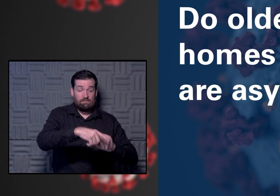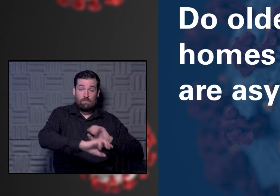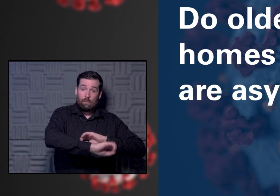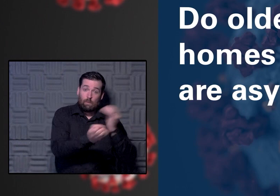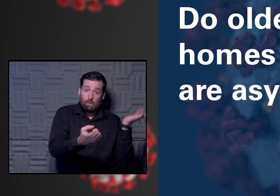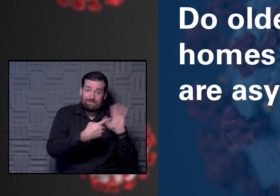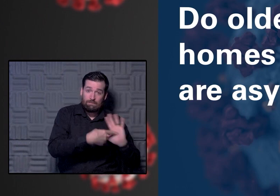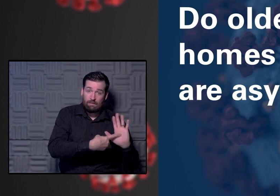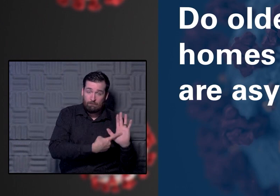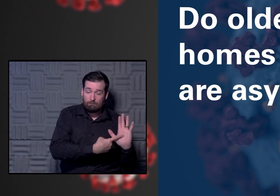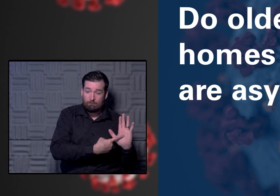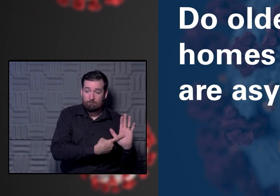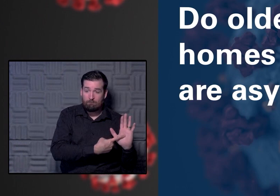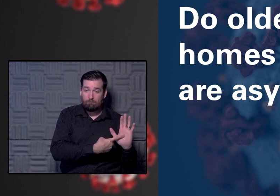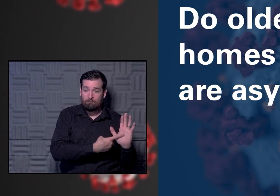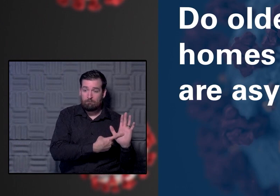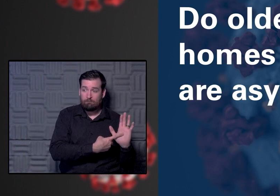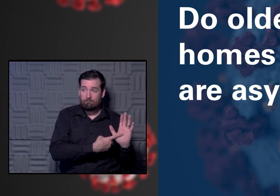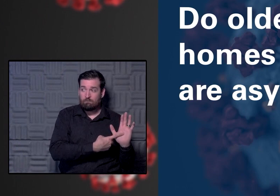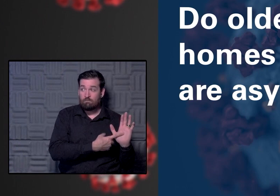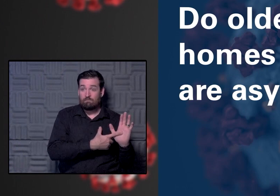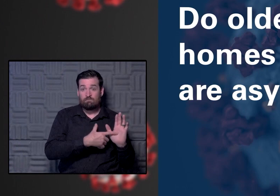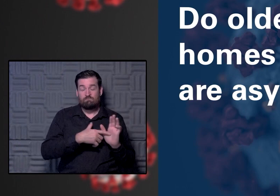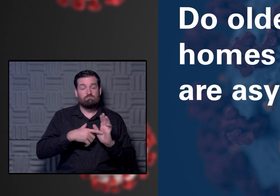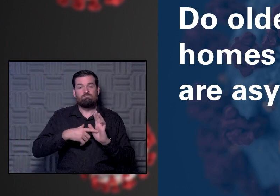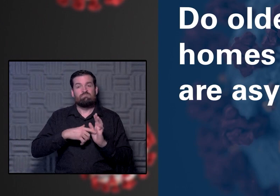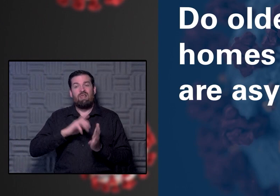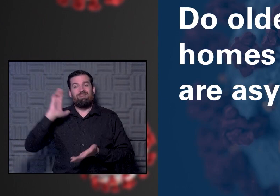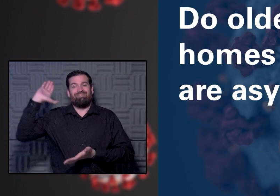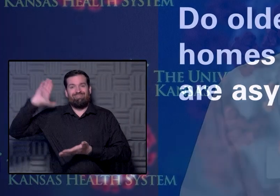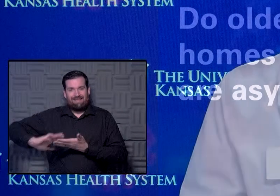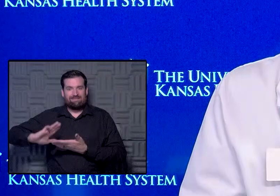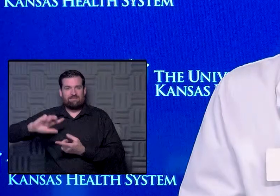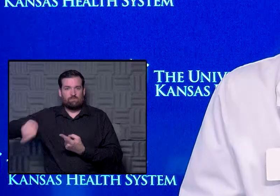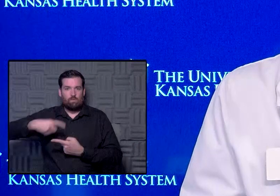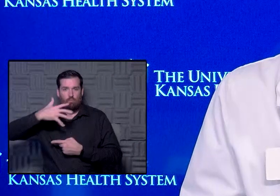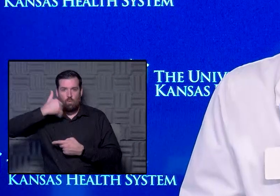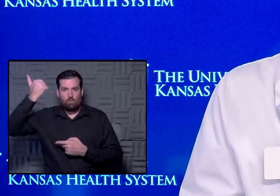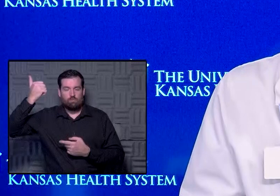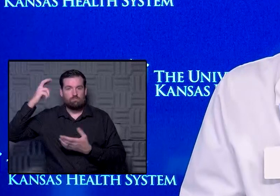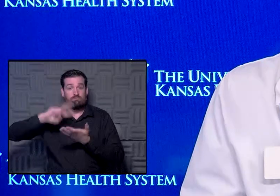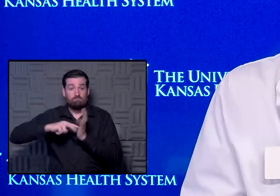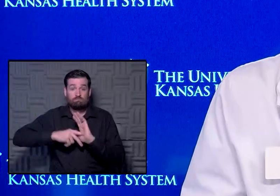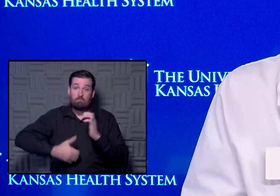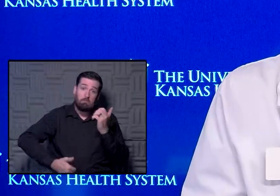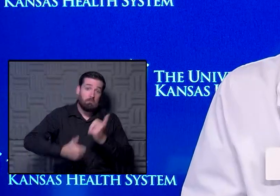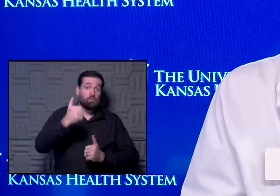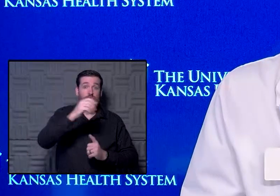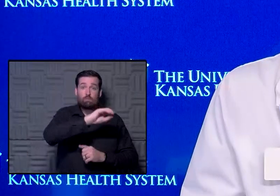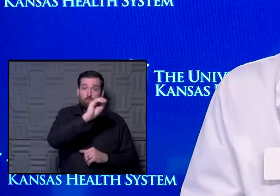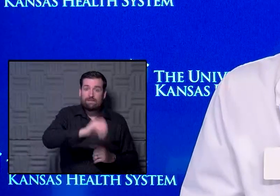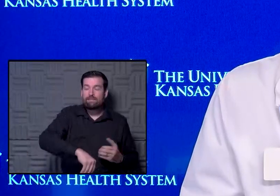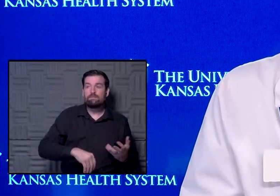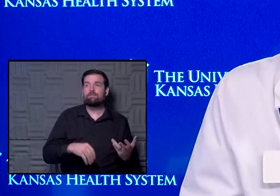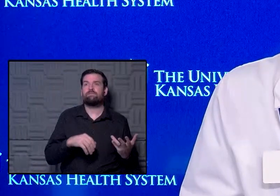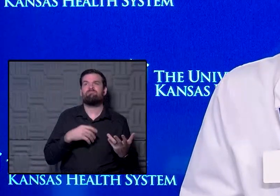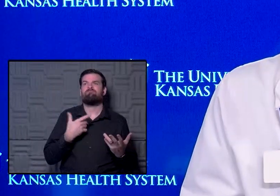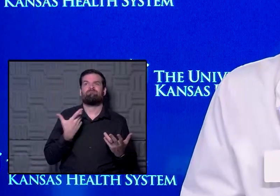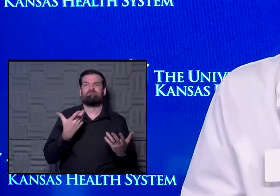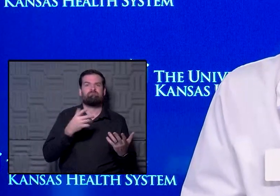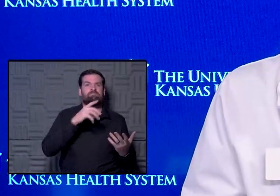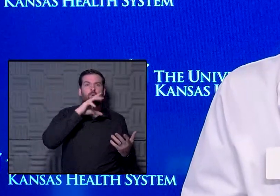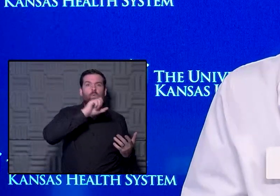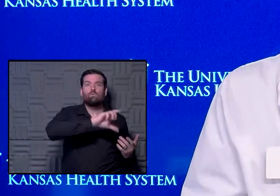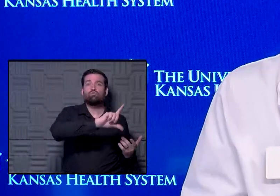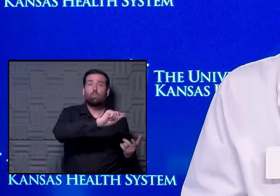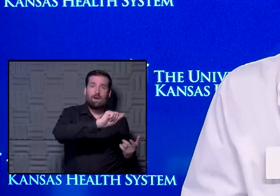asymptomatic decreases as we get older, meaning a larger percentage of, say,